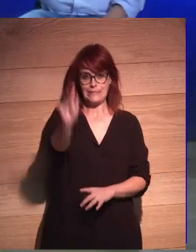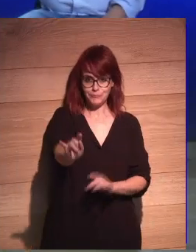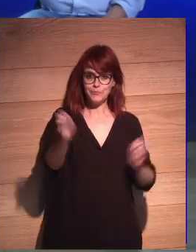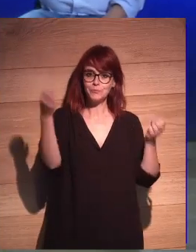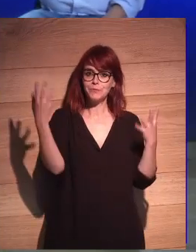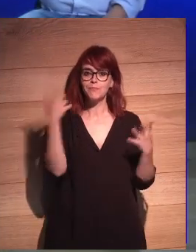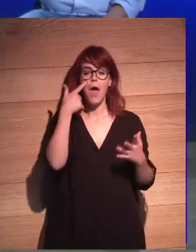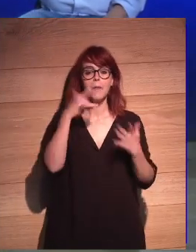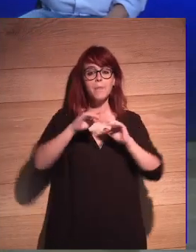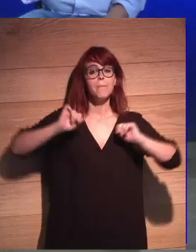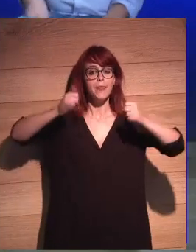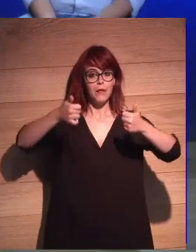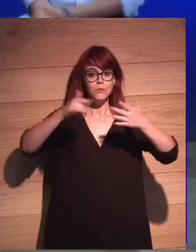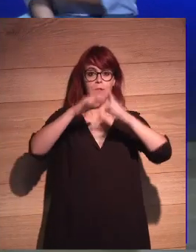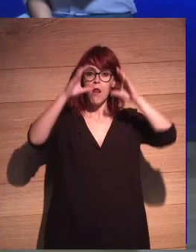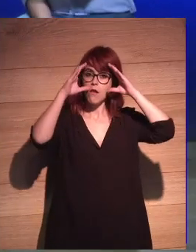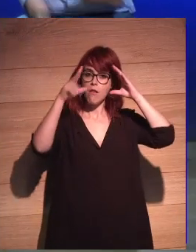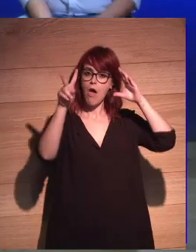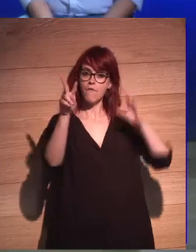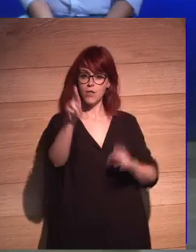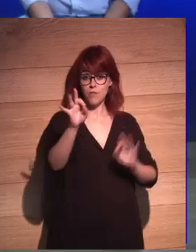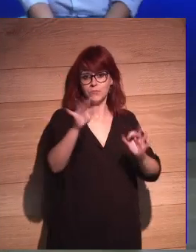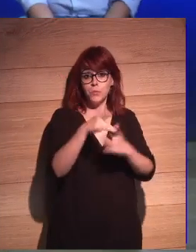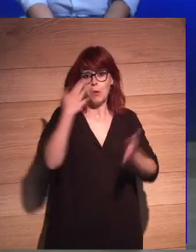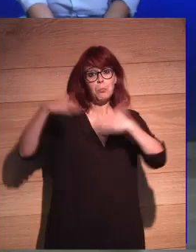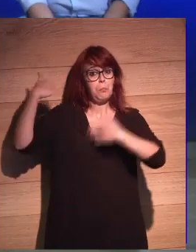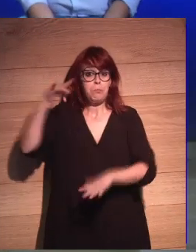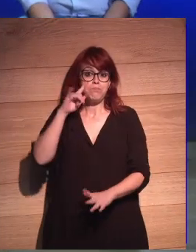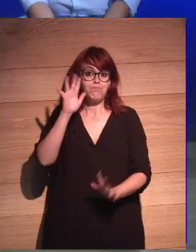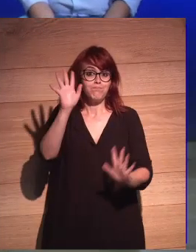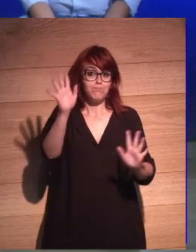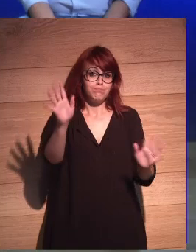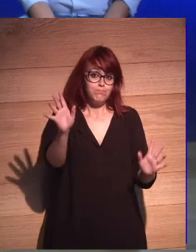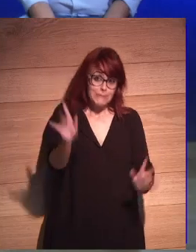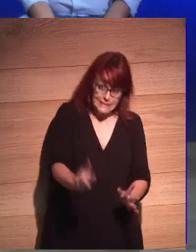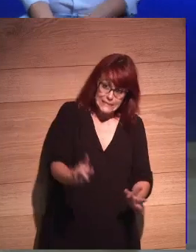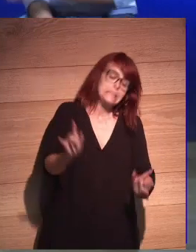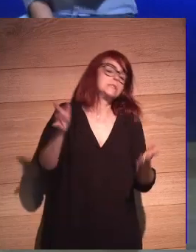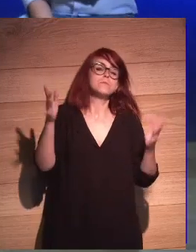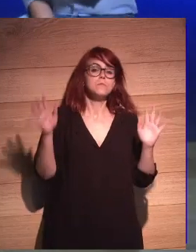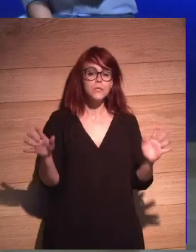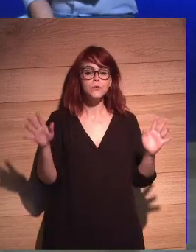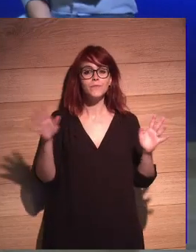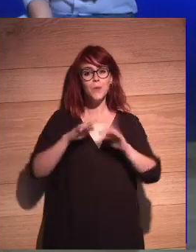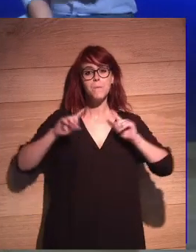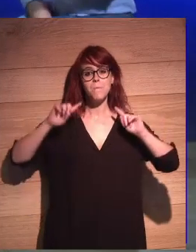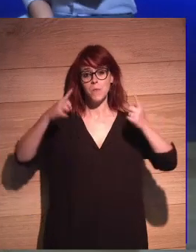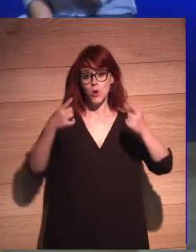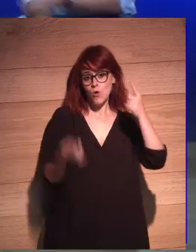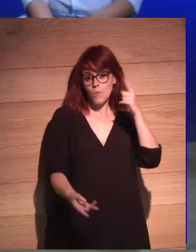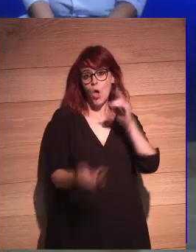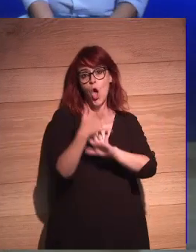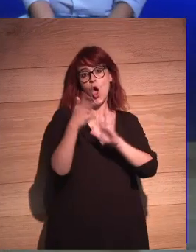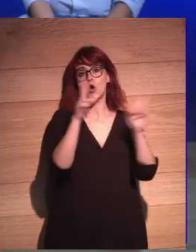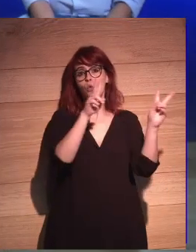companies. That's true. We started with the virtual networks not so long ago, but yeah, a few years back,